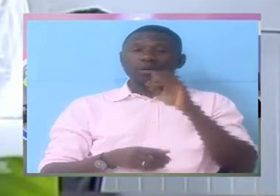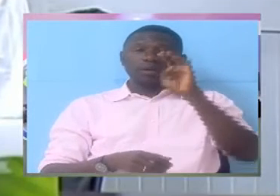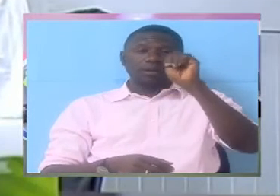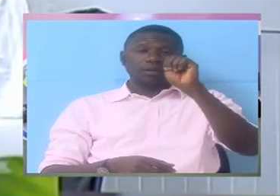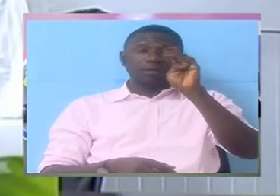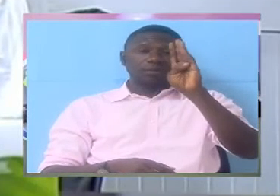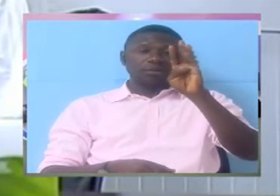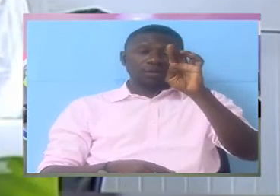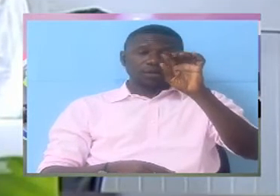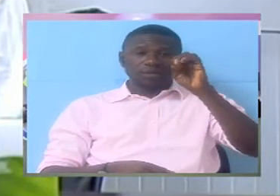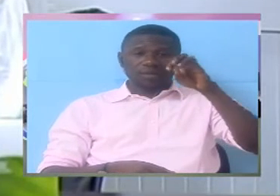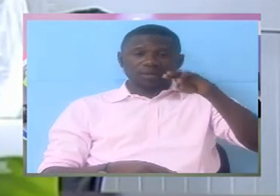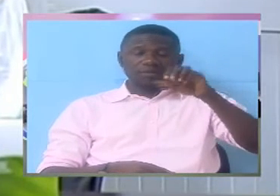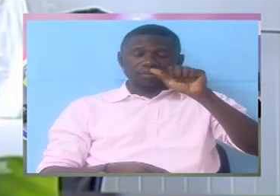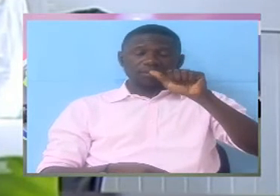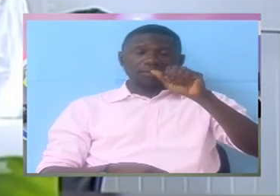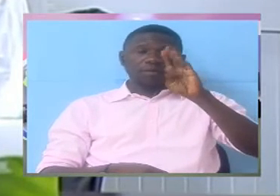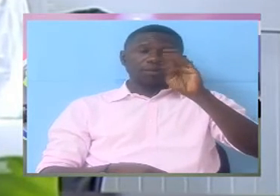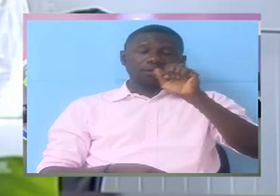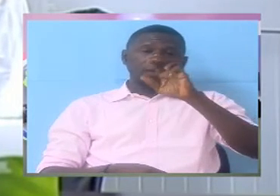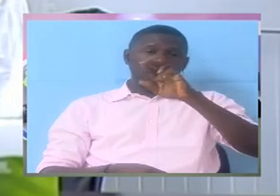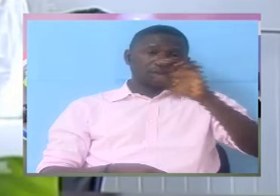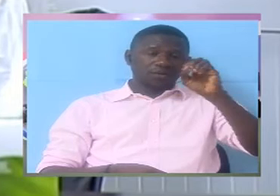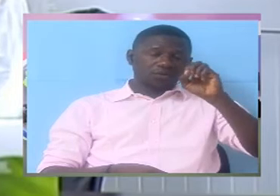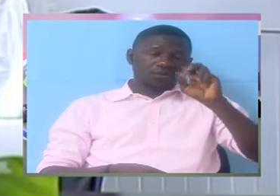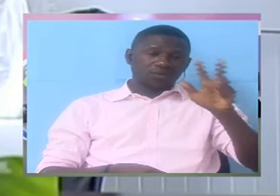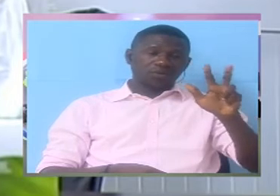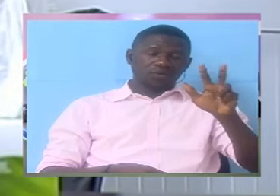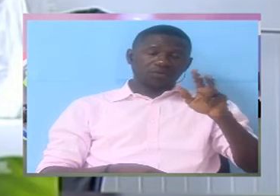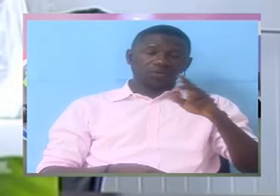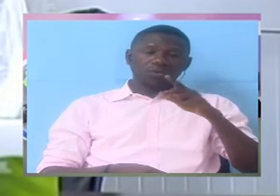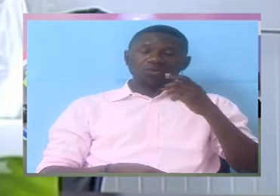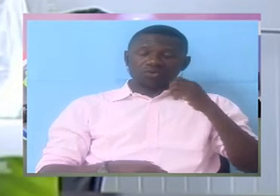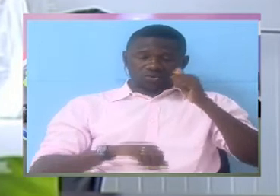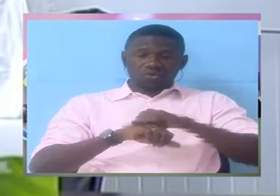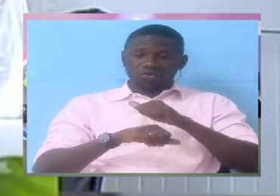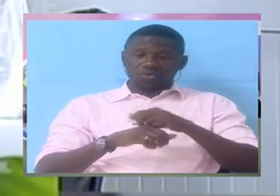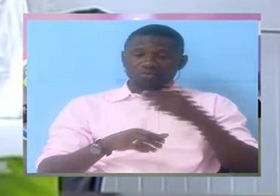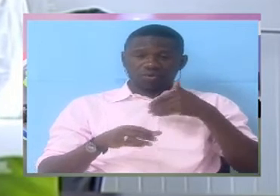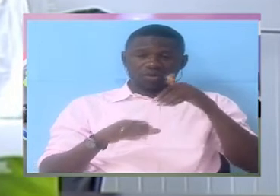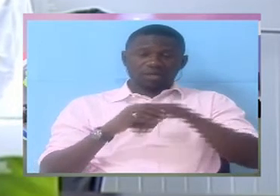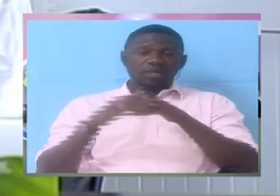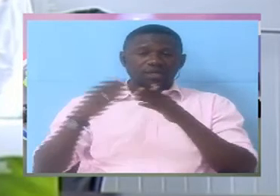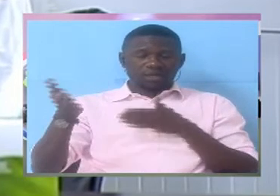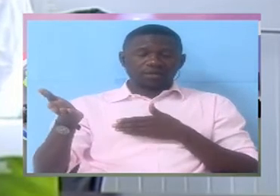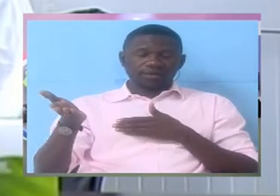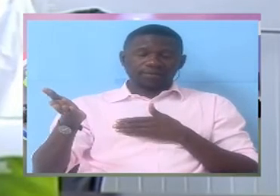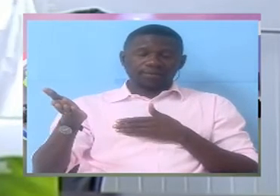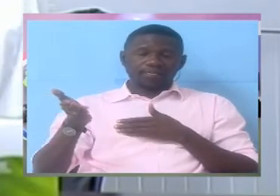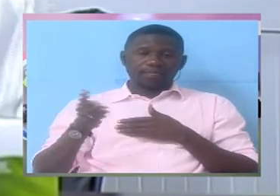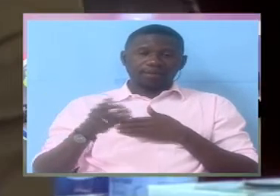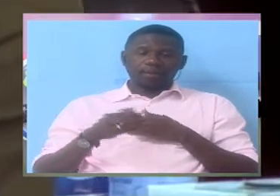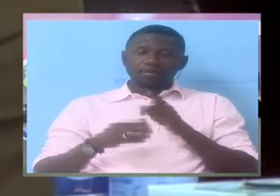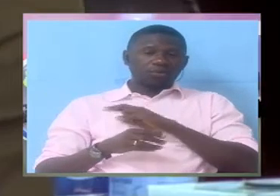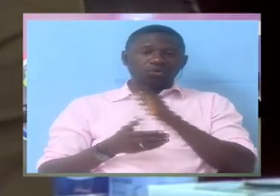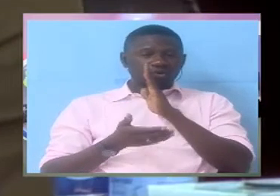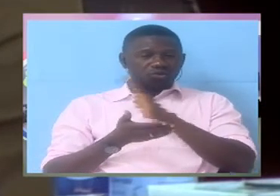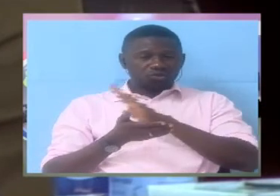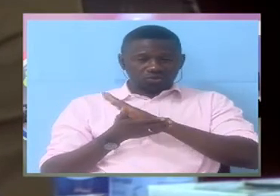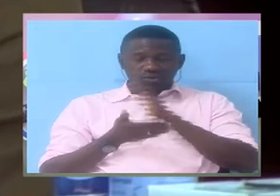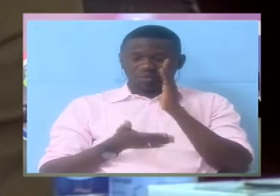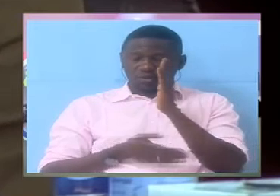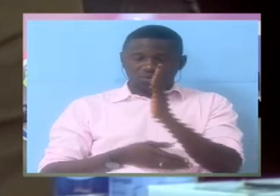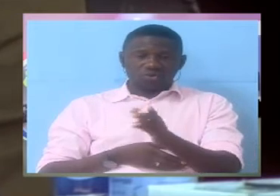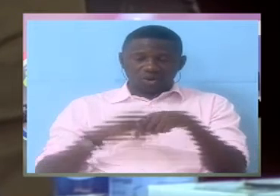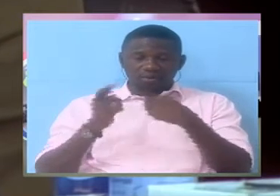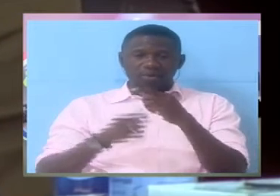Ibrahima Barrow fanan tajireya la. I'm not sure of Omar Jata. Omar Jata wala ko man ko imade. All these individuals were tortured